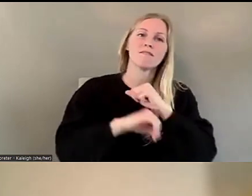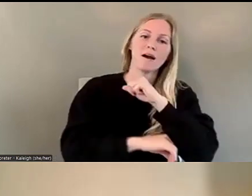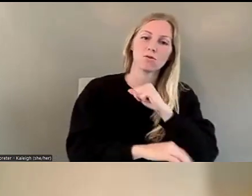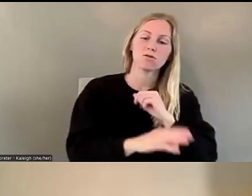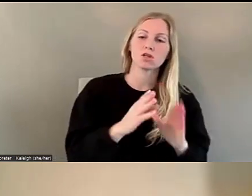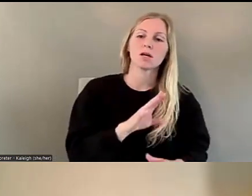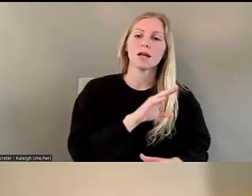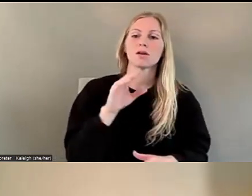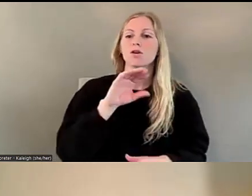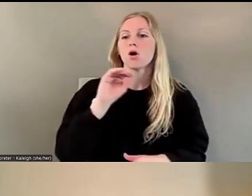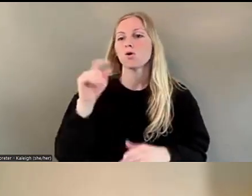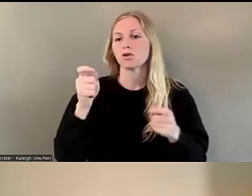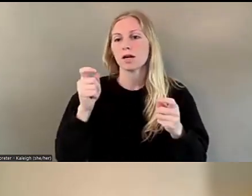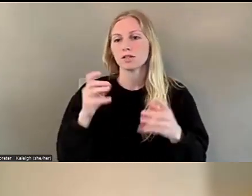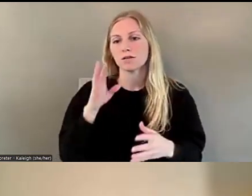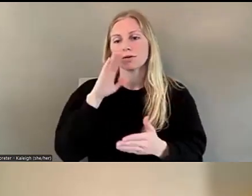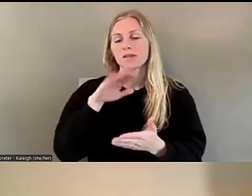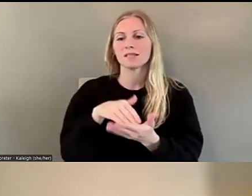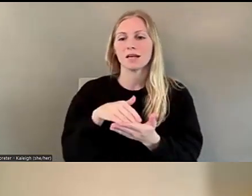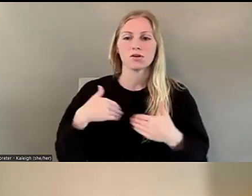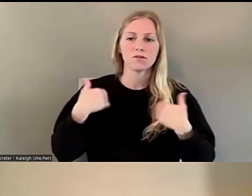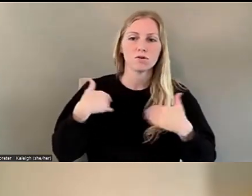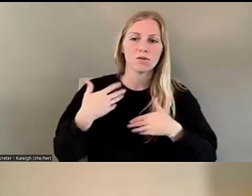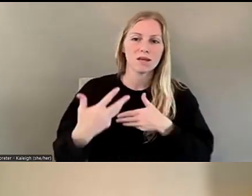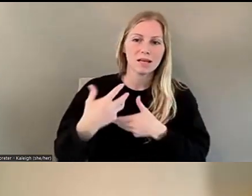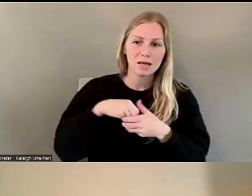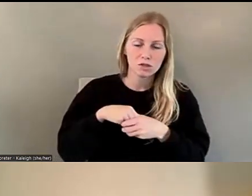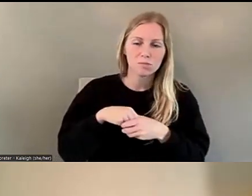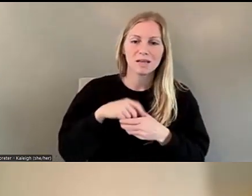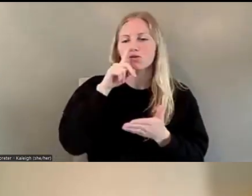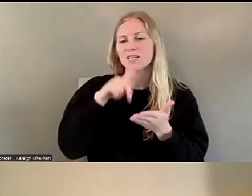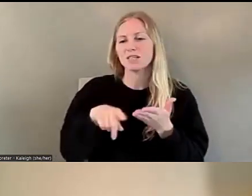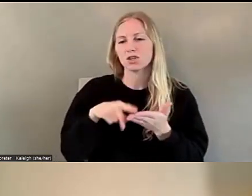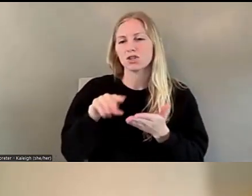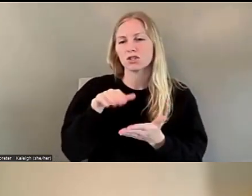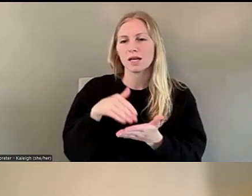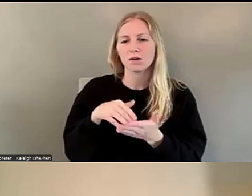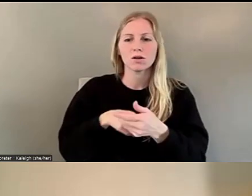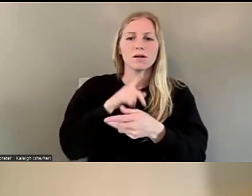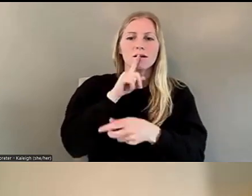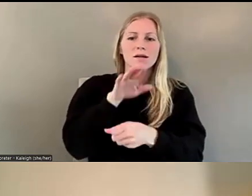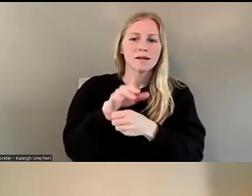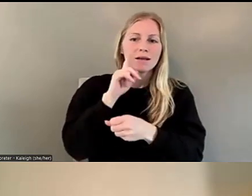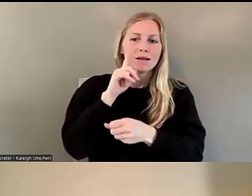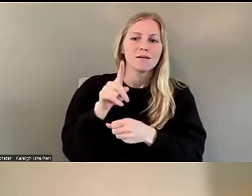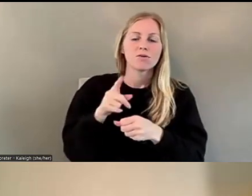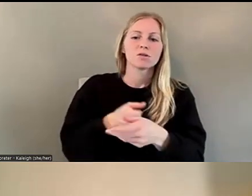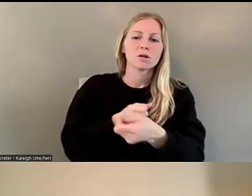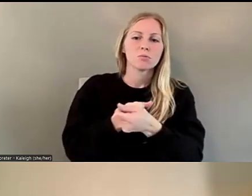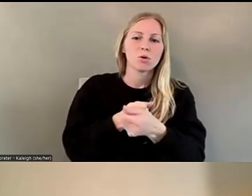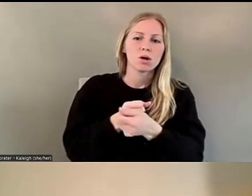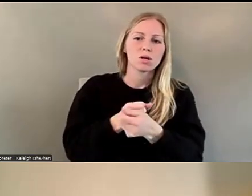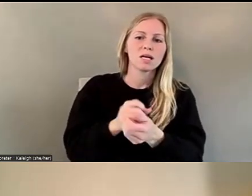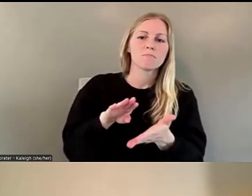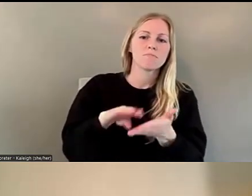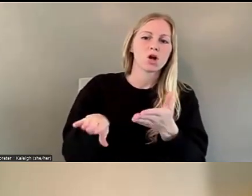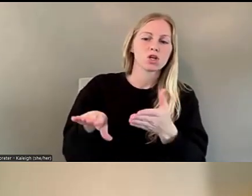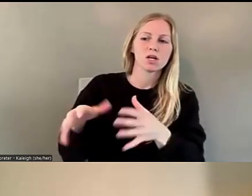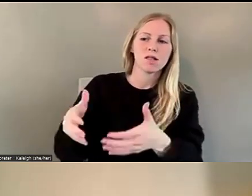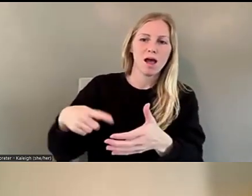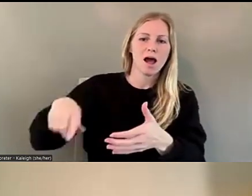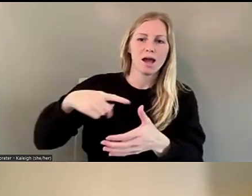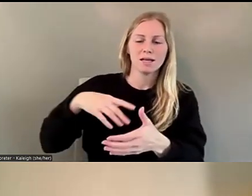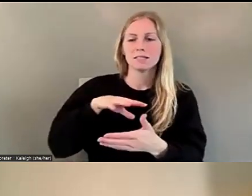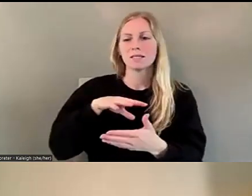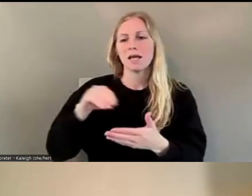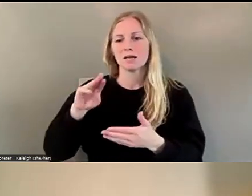Youth Engagement, a research and evaluation center dedicated to supporting marginalized and minoritized learners.